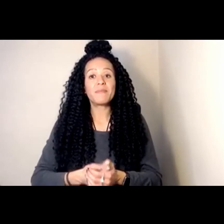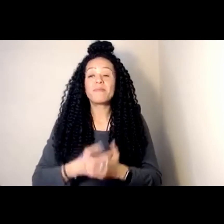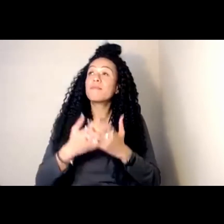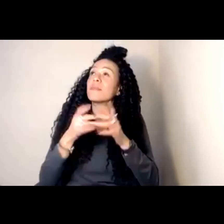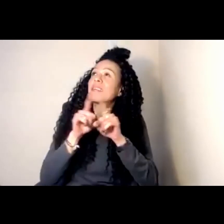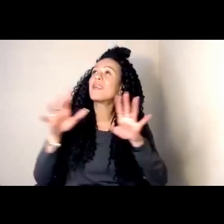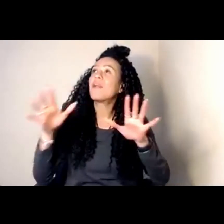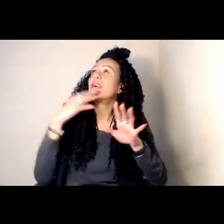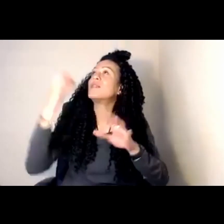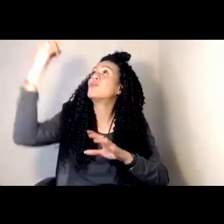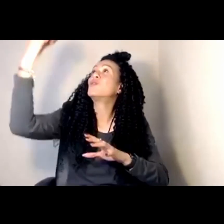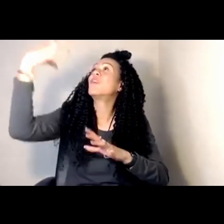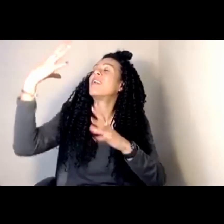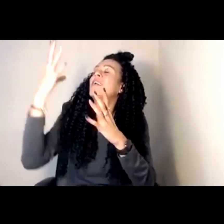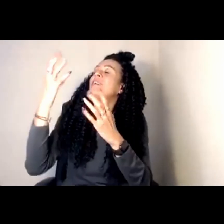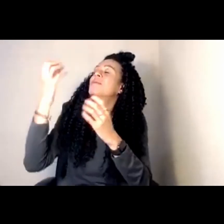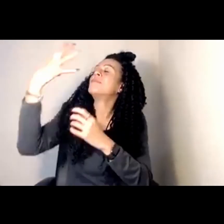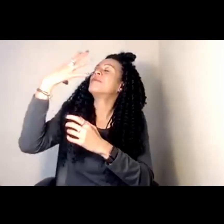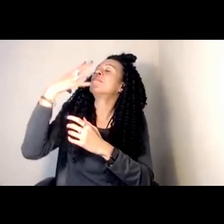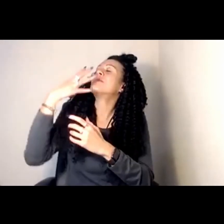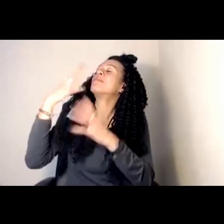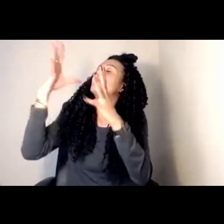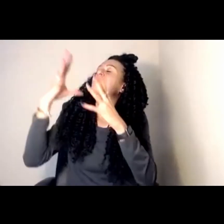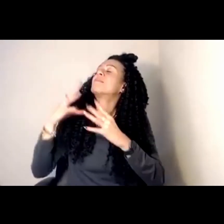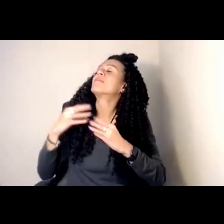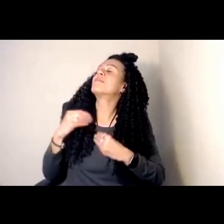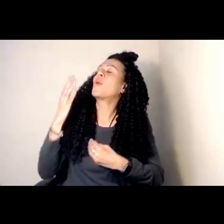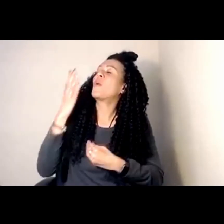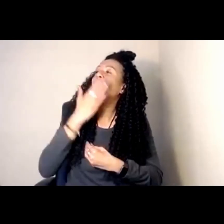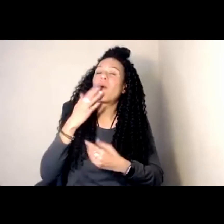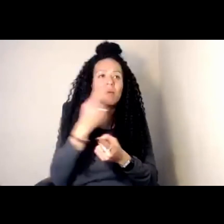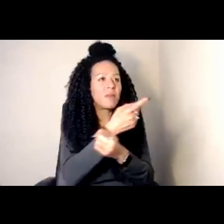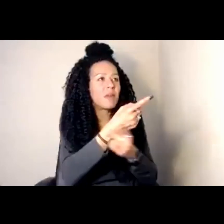Oh, may those whose fostering